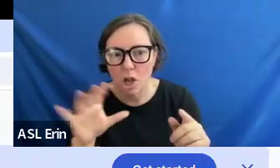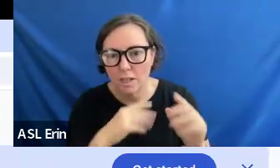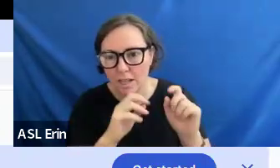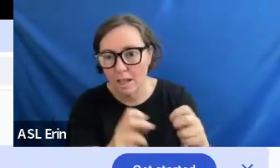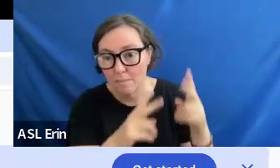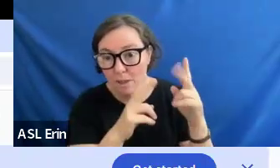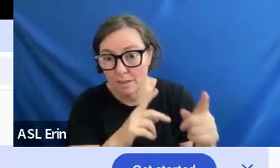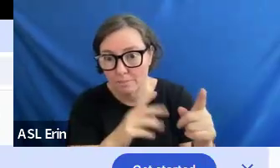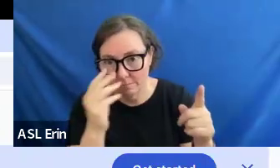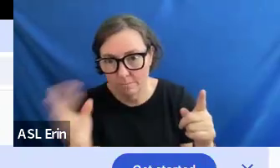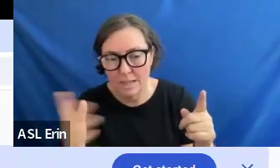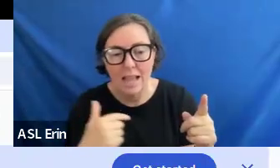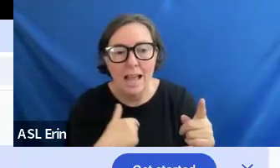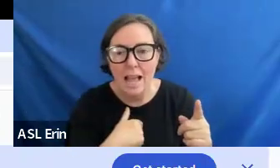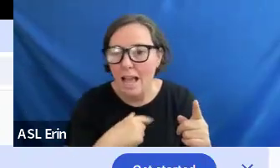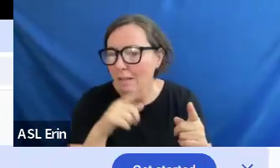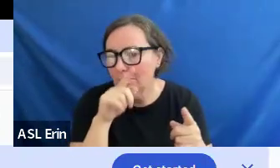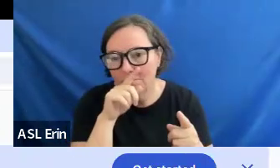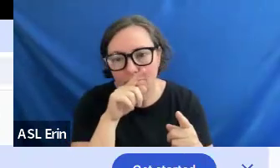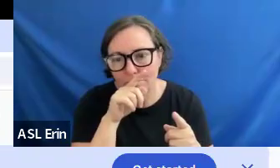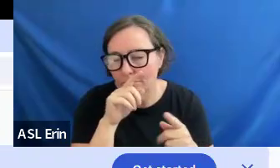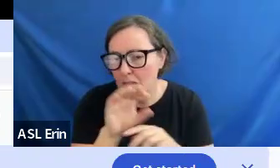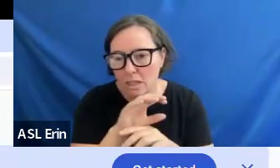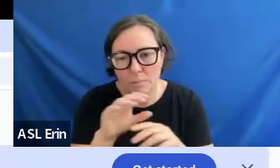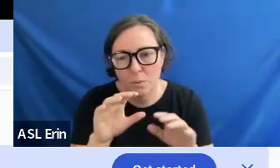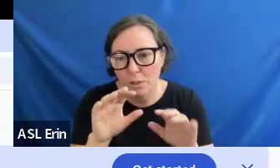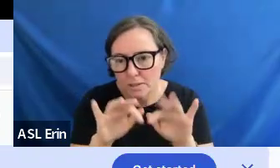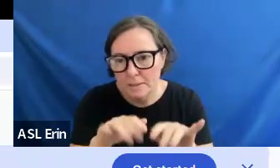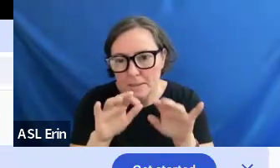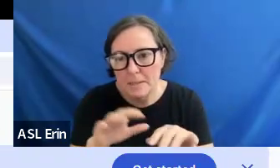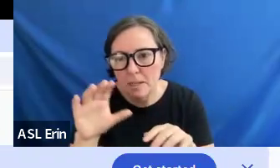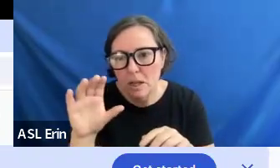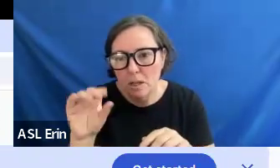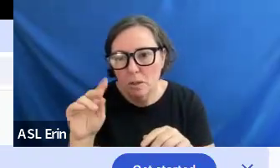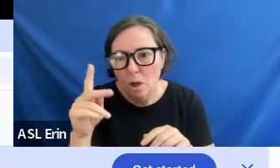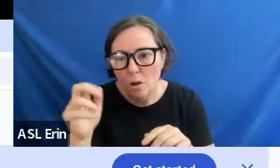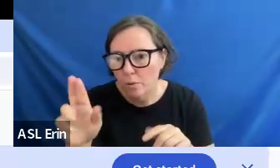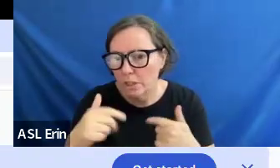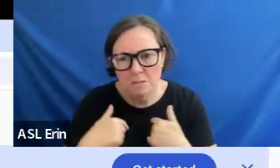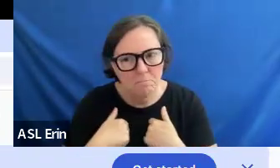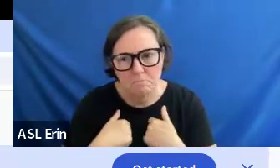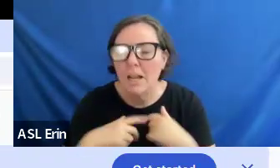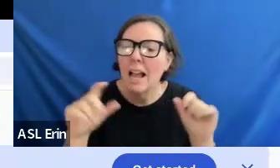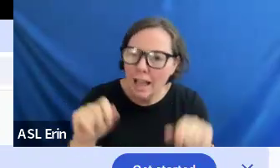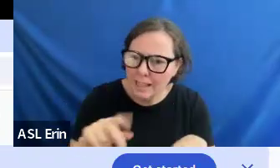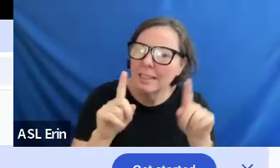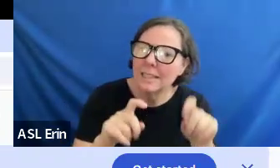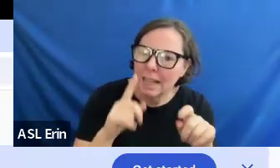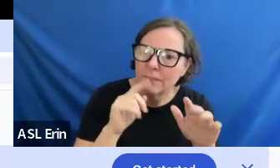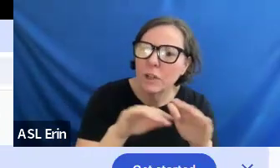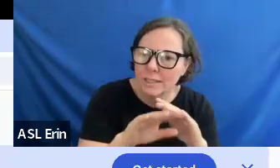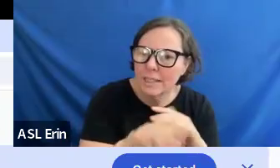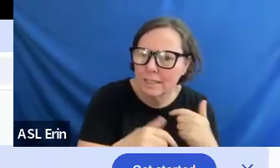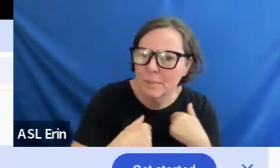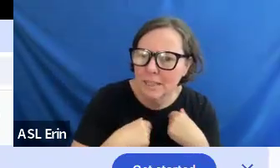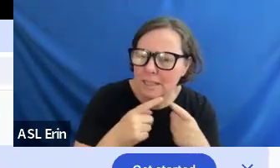here. I am not a coder by any means. I can test for accessibility and my